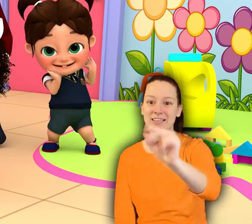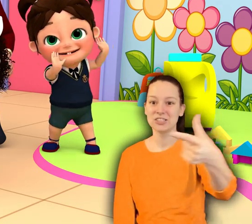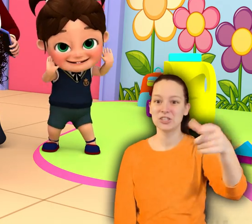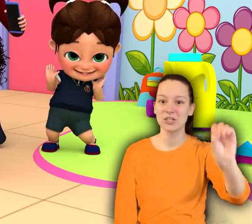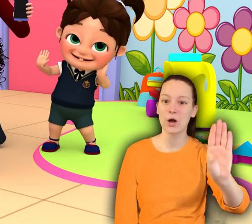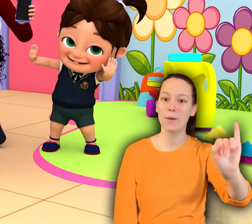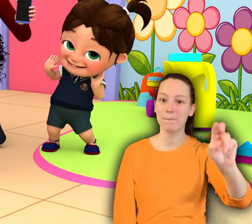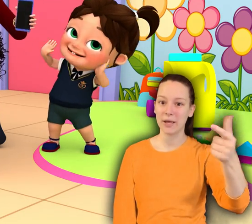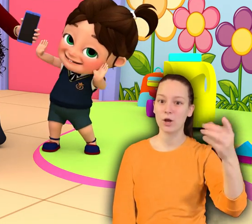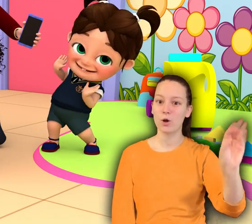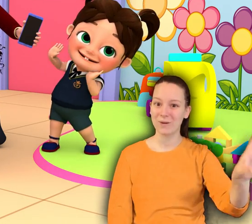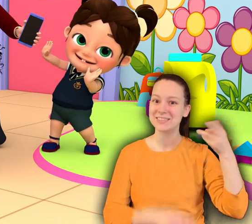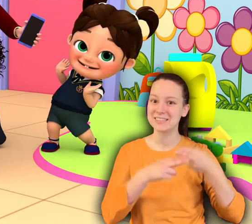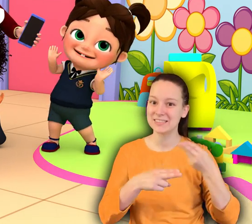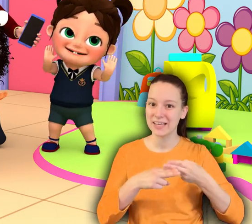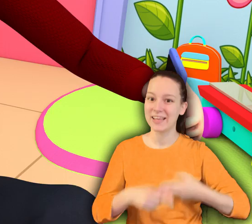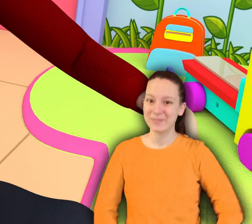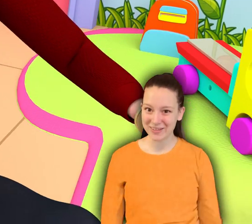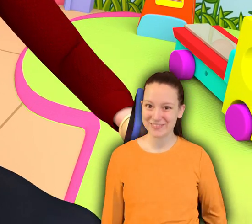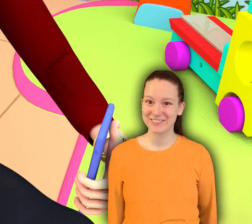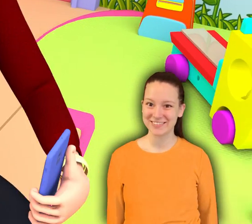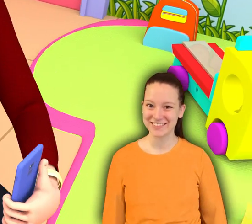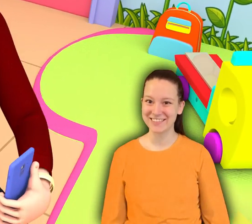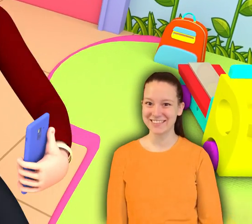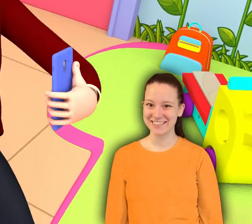b i n o and